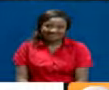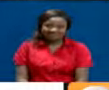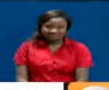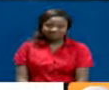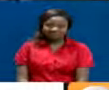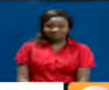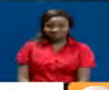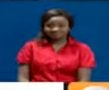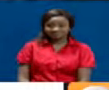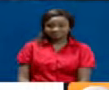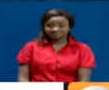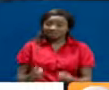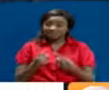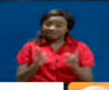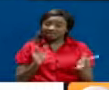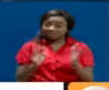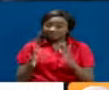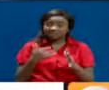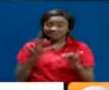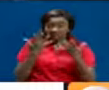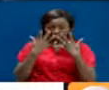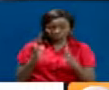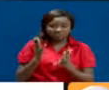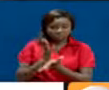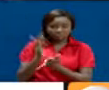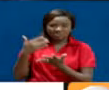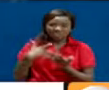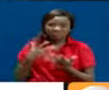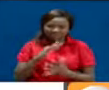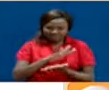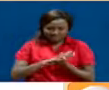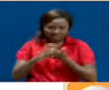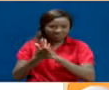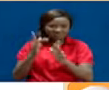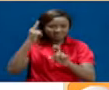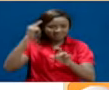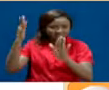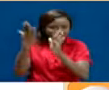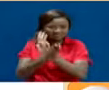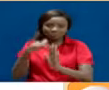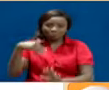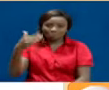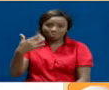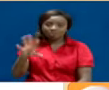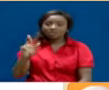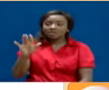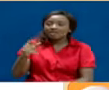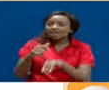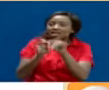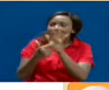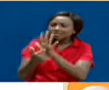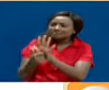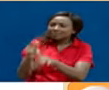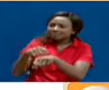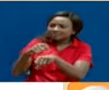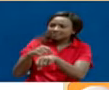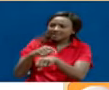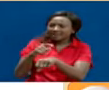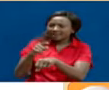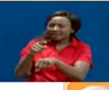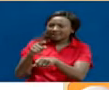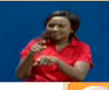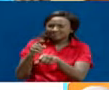Despite it all, there are losses that, although she let go of, remain vivid. And when it comes to like moments when it's